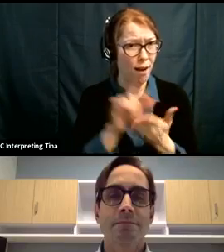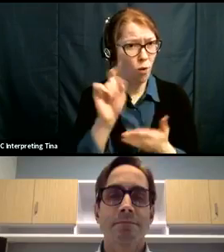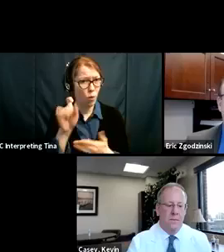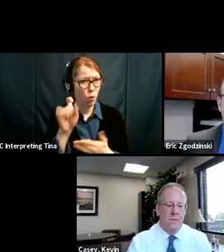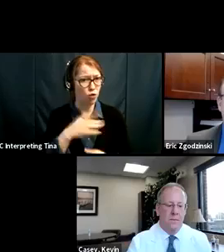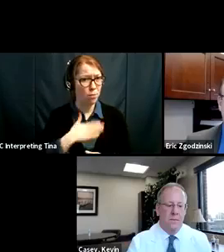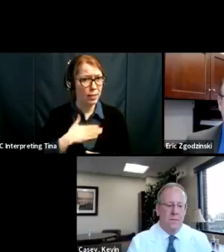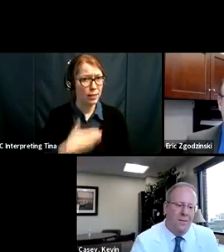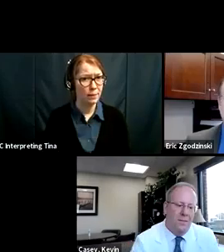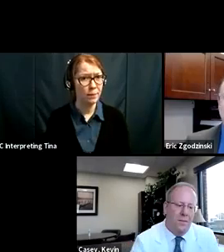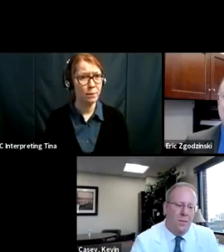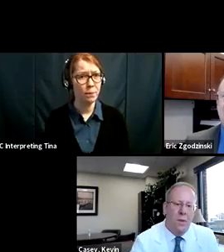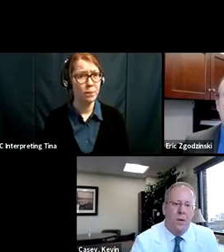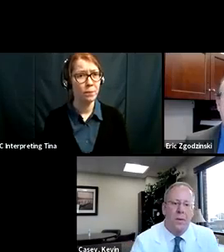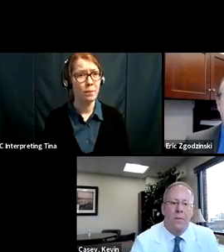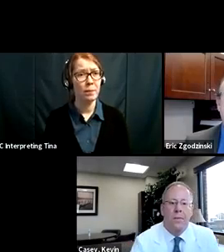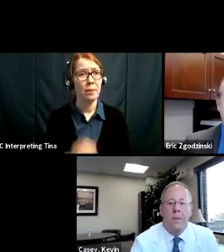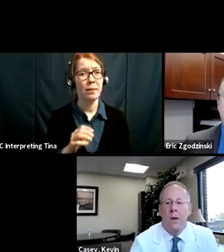please.